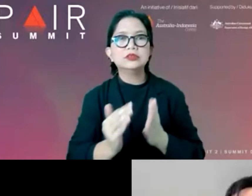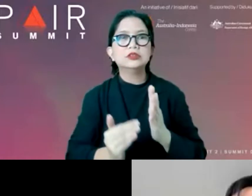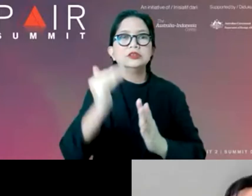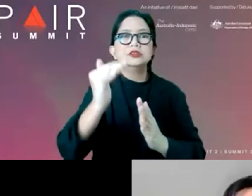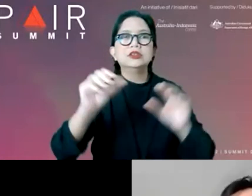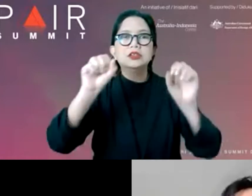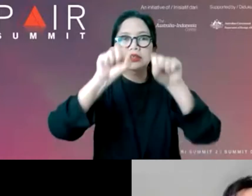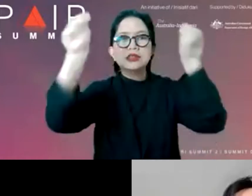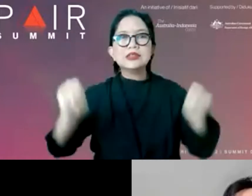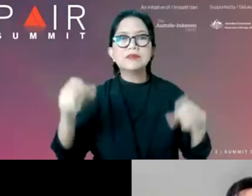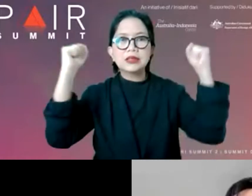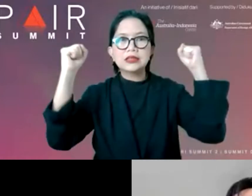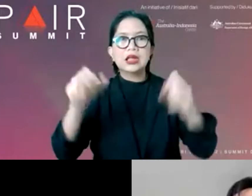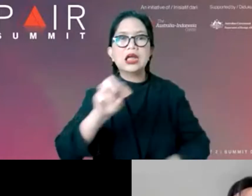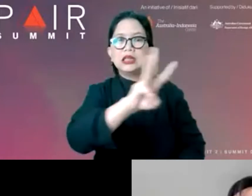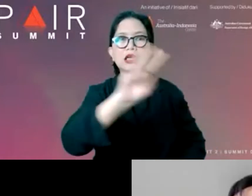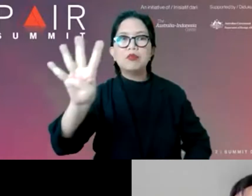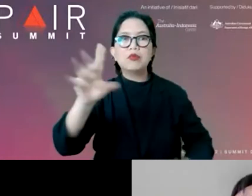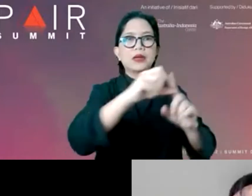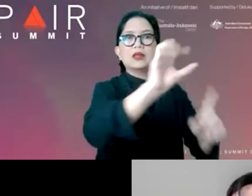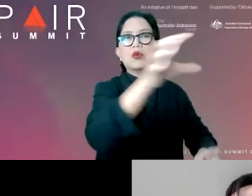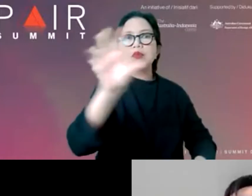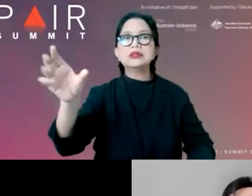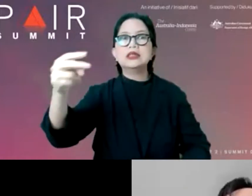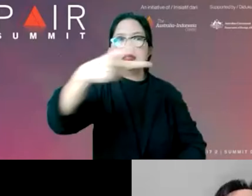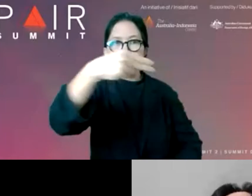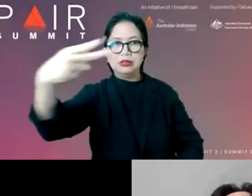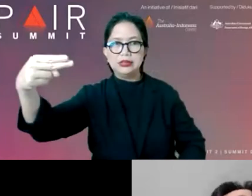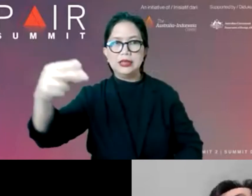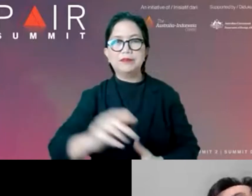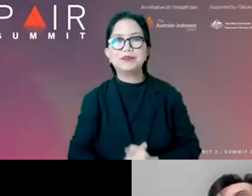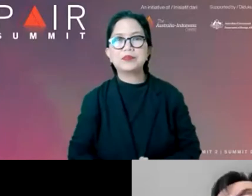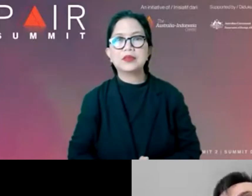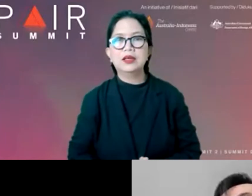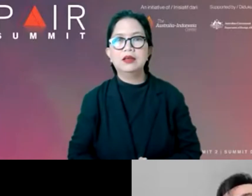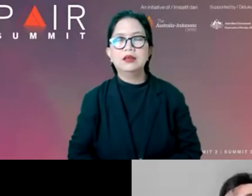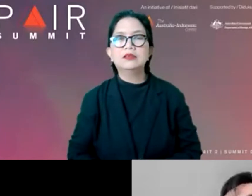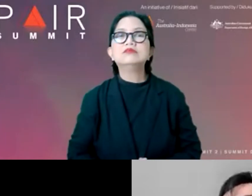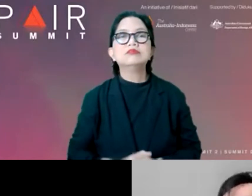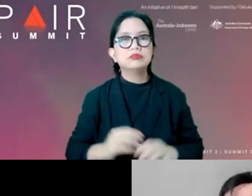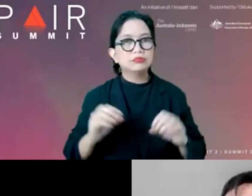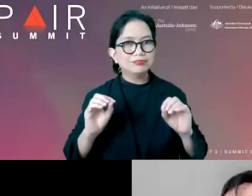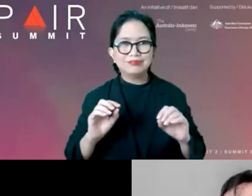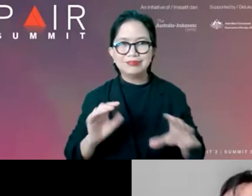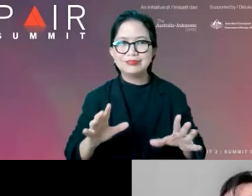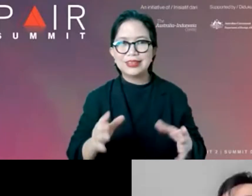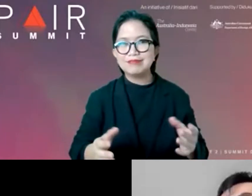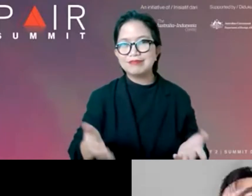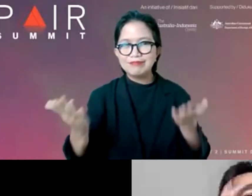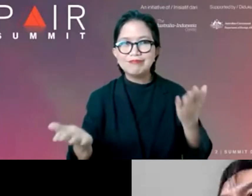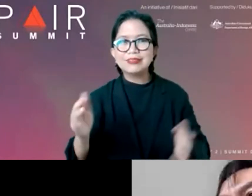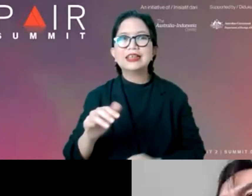Indonesia. It is sometimes is very different to Yogyakarta. Our research in Yogyakarta is probably very different